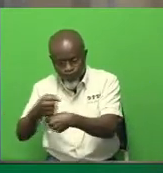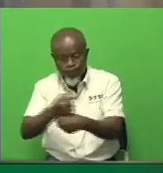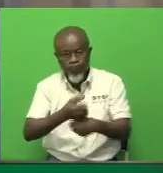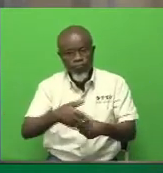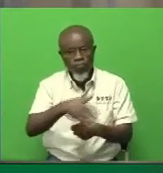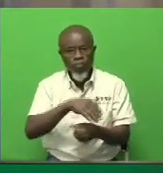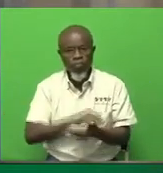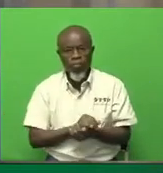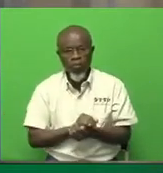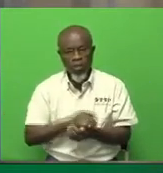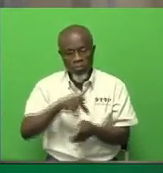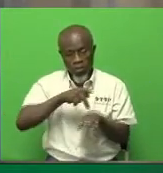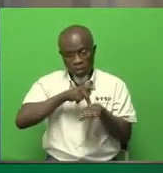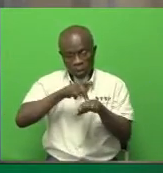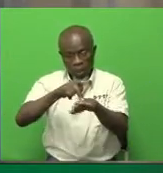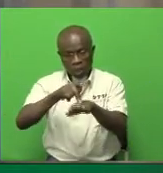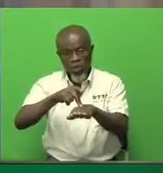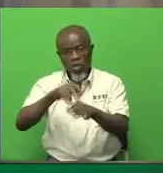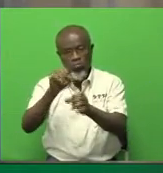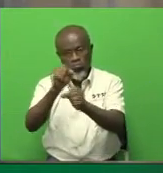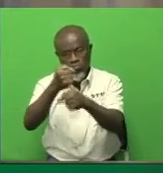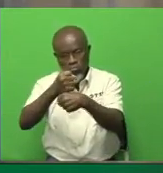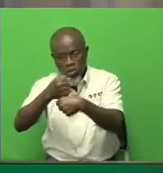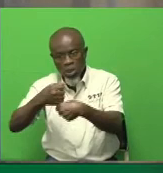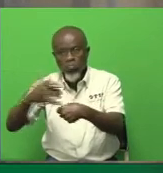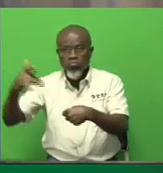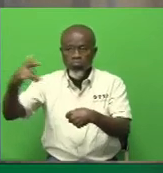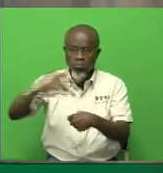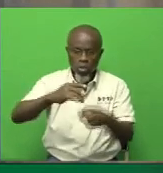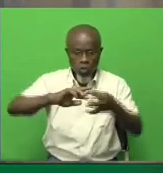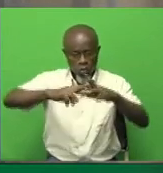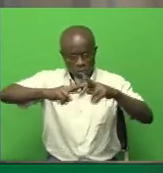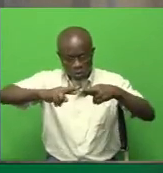aircraft maintenance repair and operations heaven